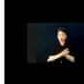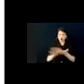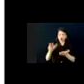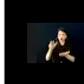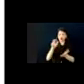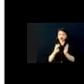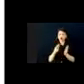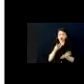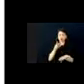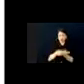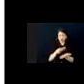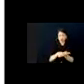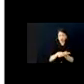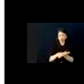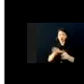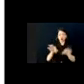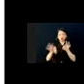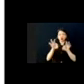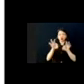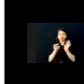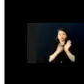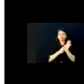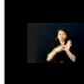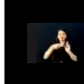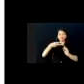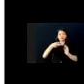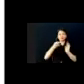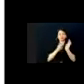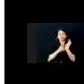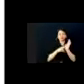not to remit through formal financial services?